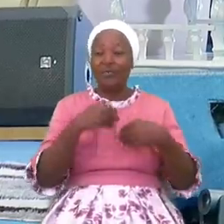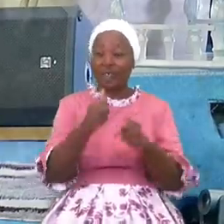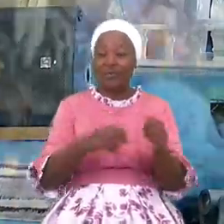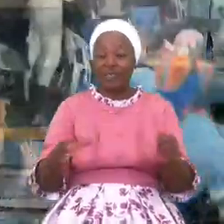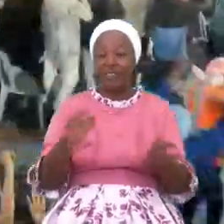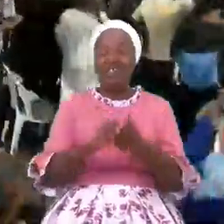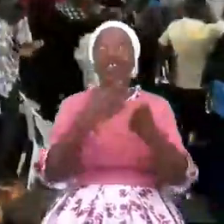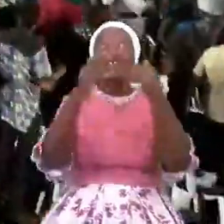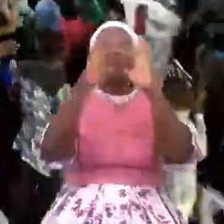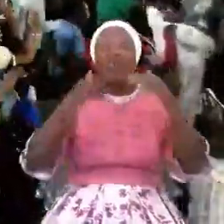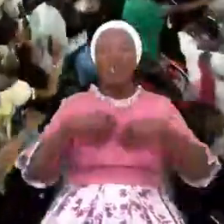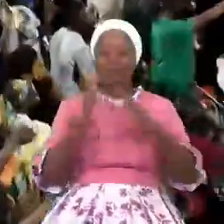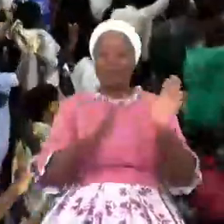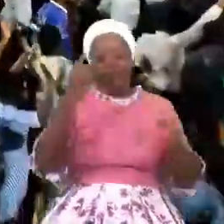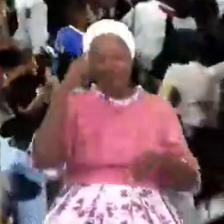praise the Lord.